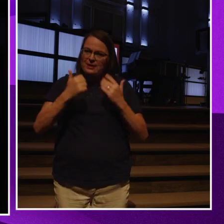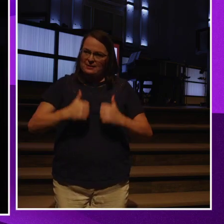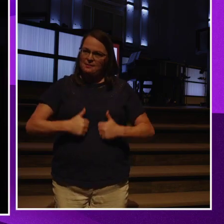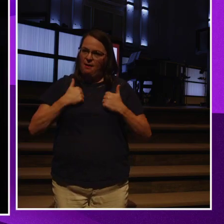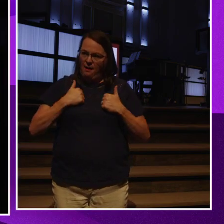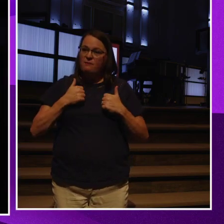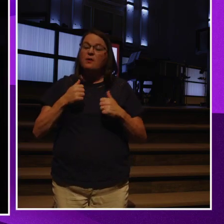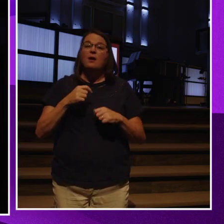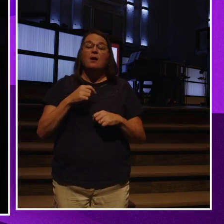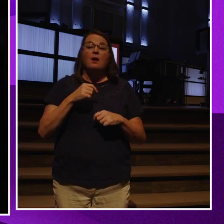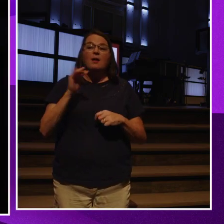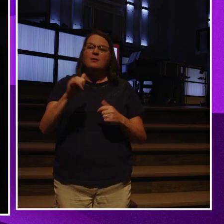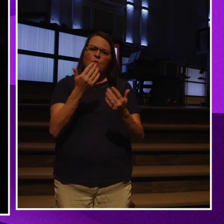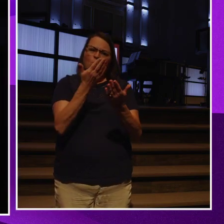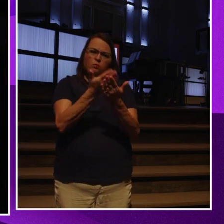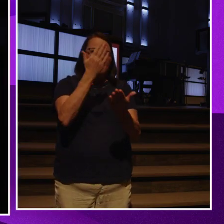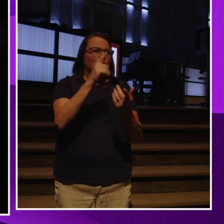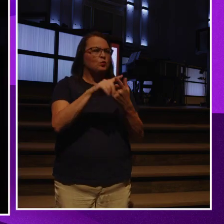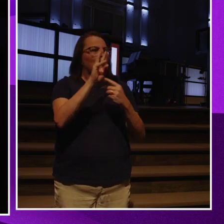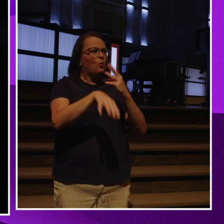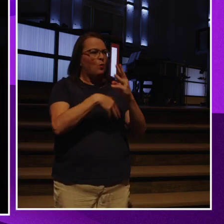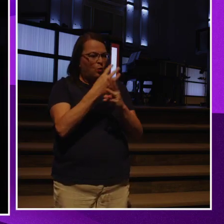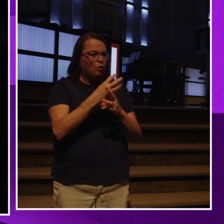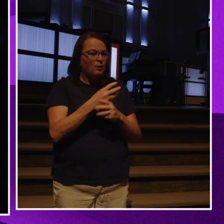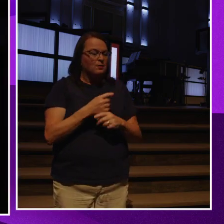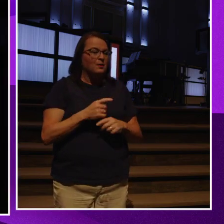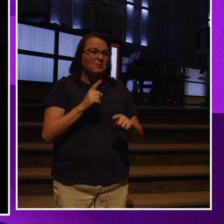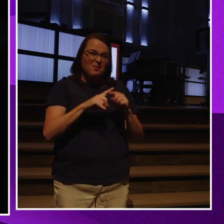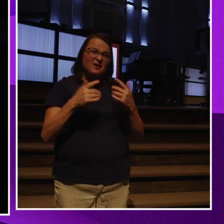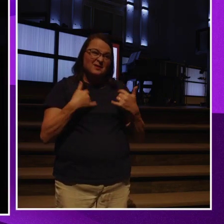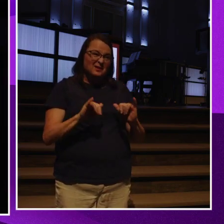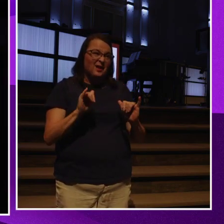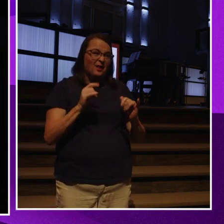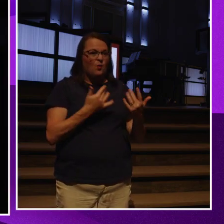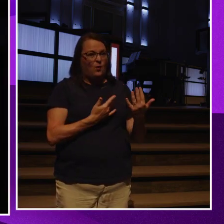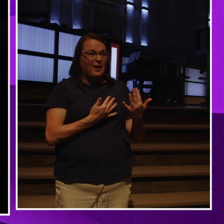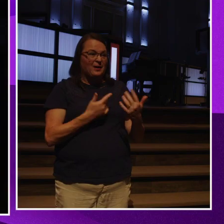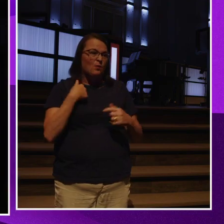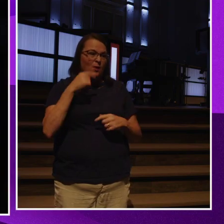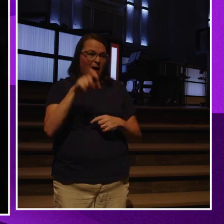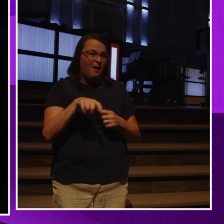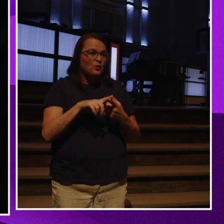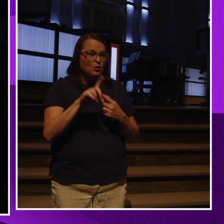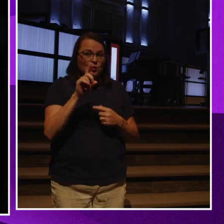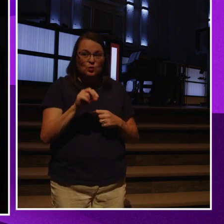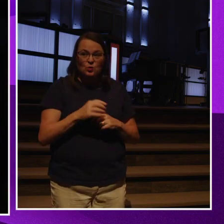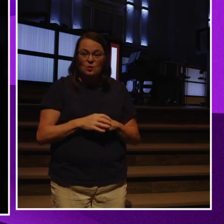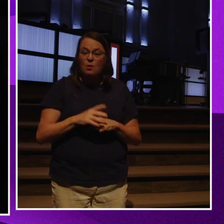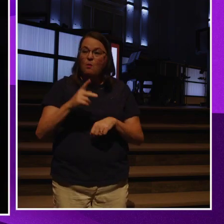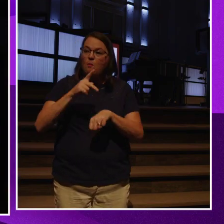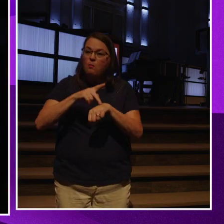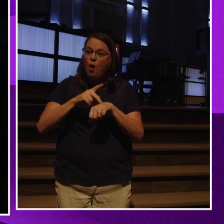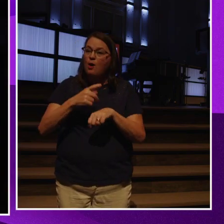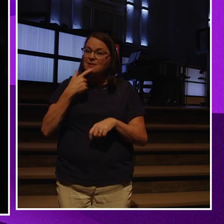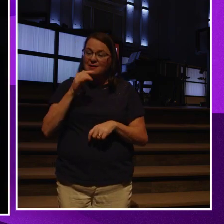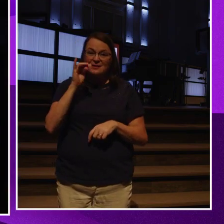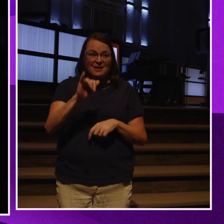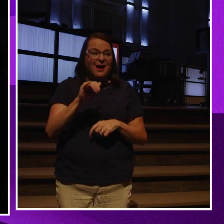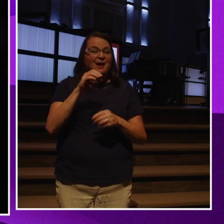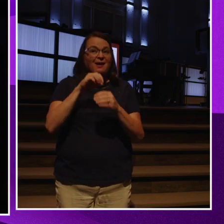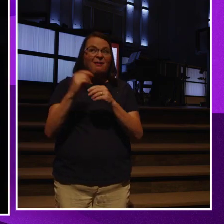to the world, but there's still a waiting we have to do. Paul says, he says, so that in the day of